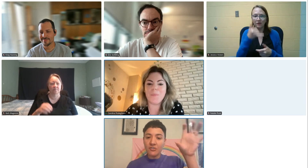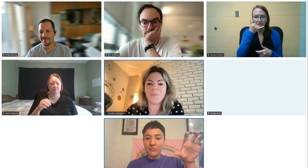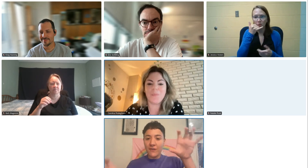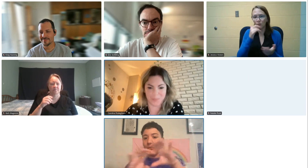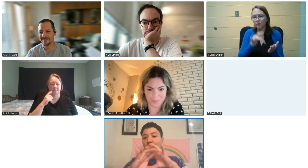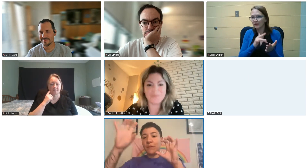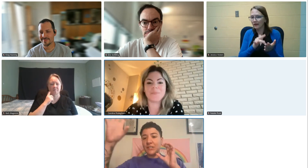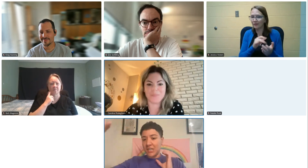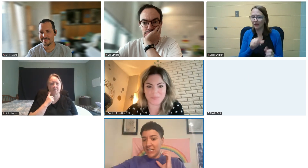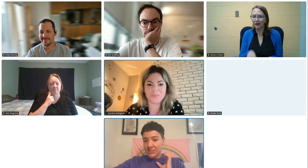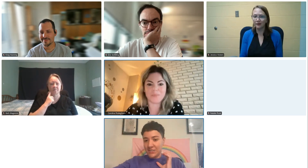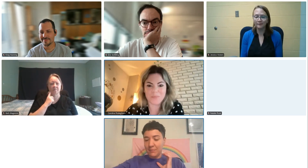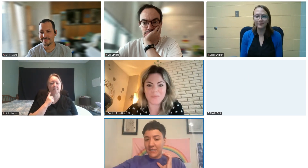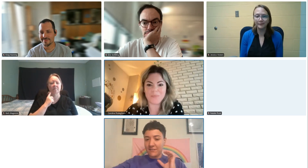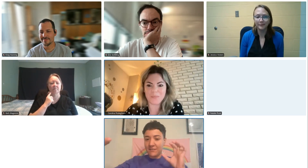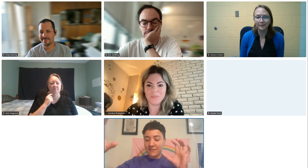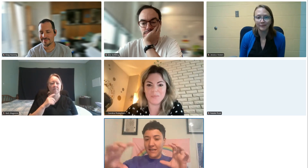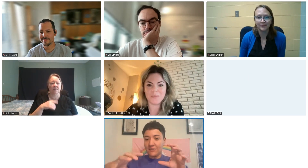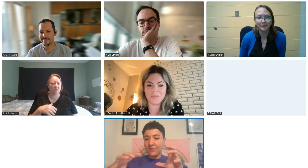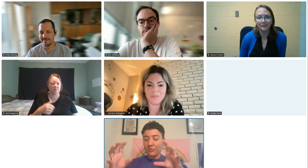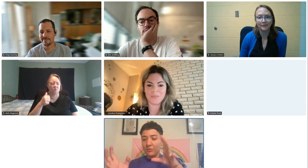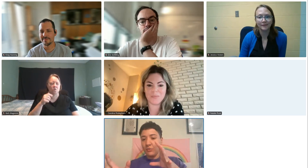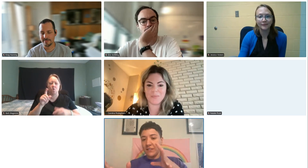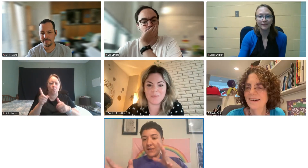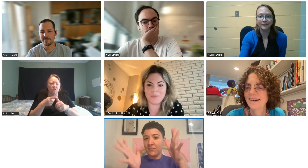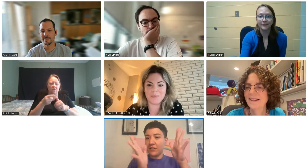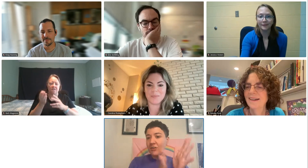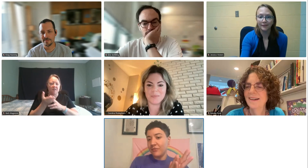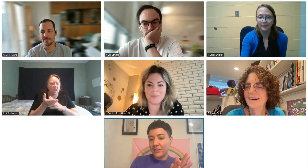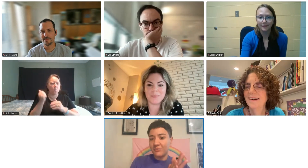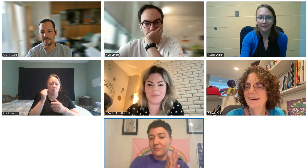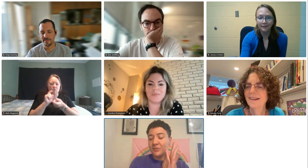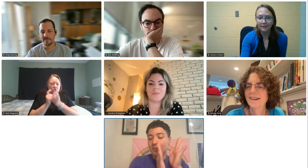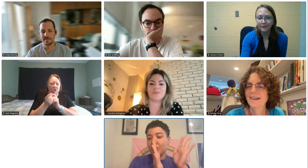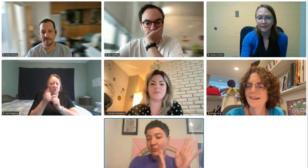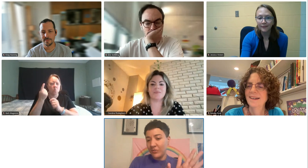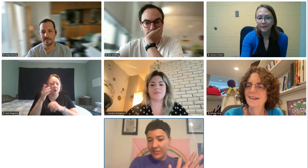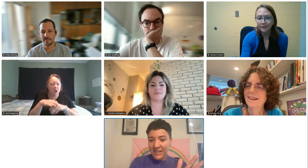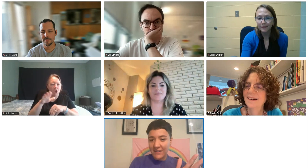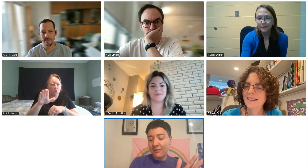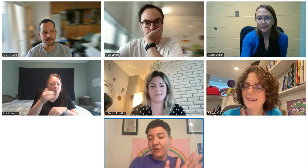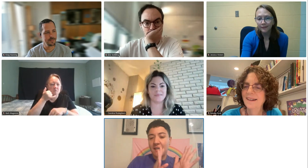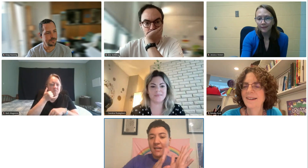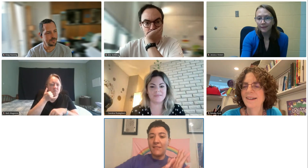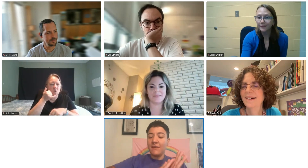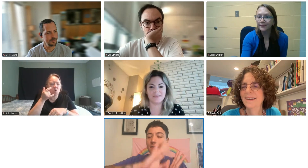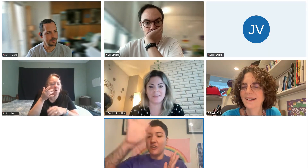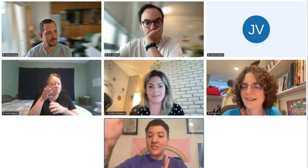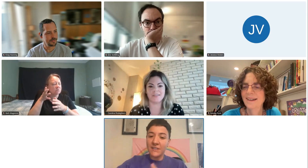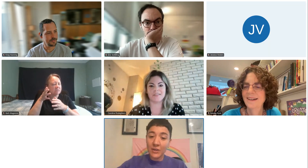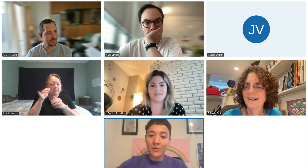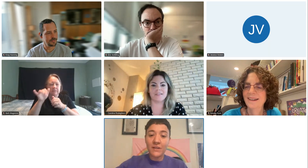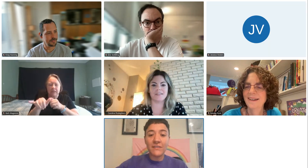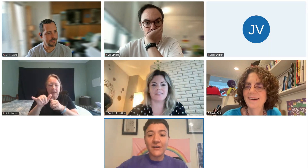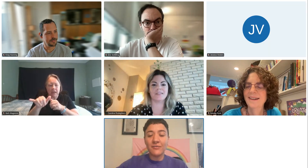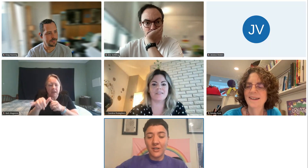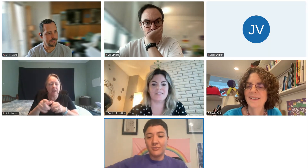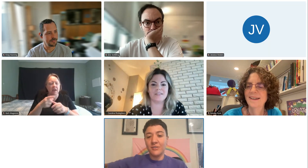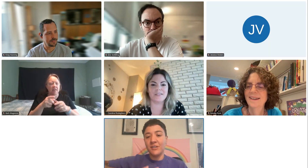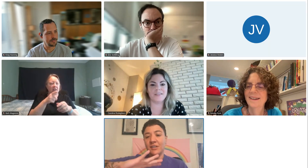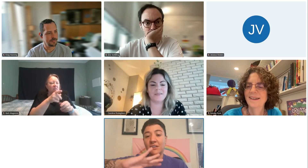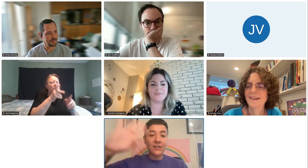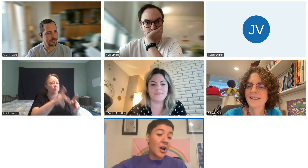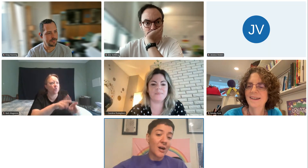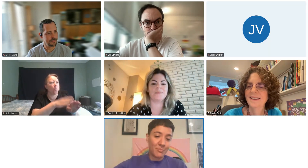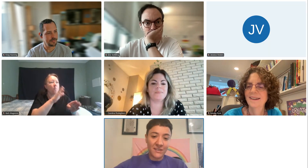And the original file won't be changed because, yeah, so the one that is on your phone will stay that way, and the version that they open on their